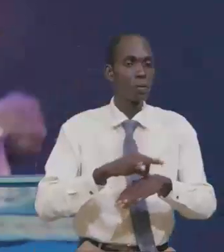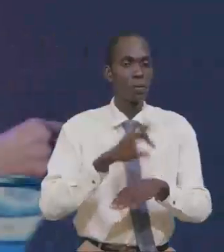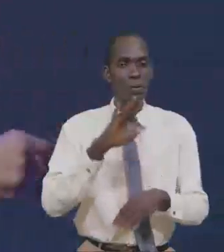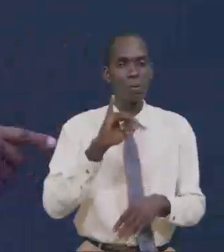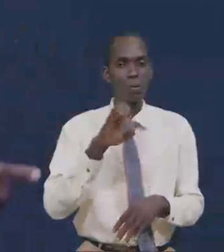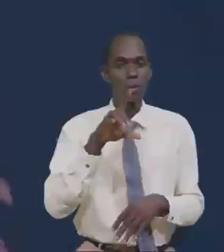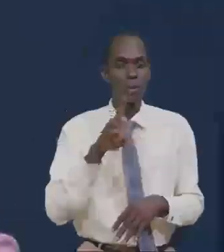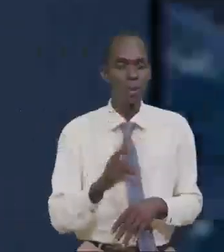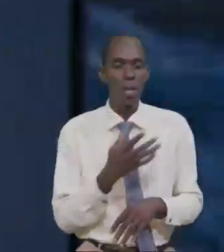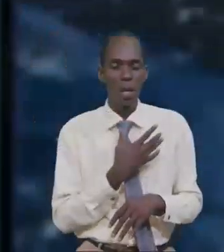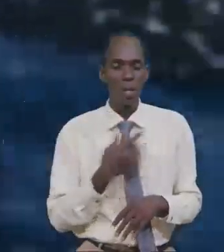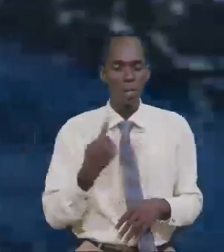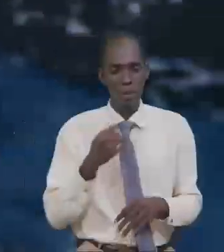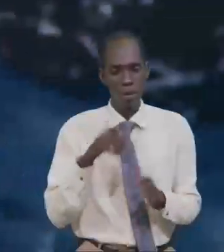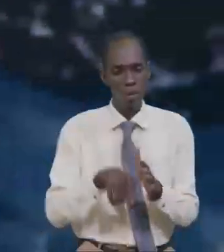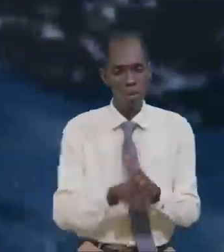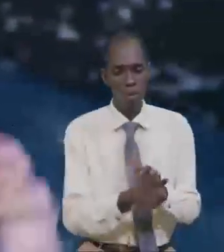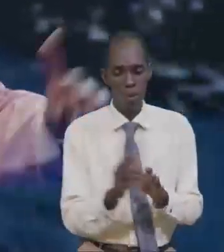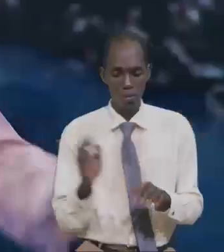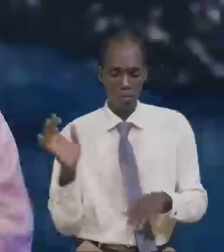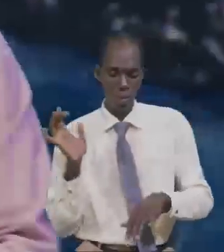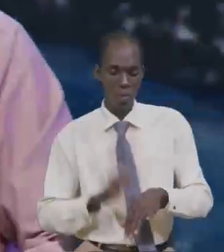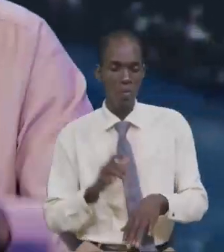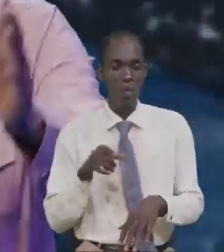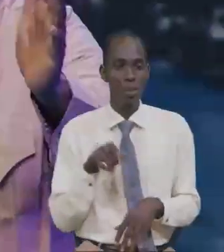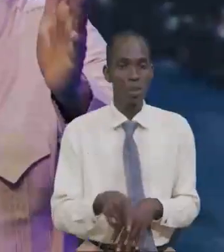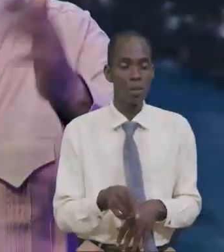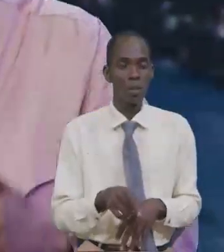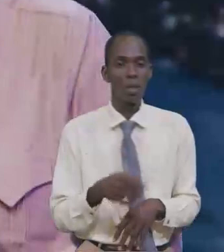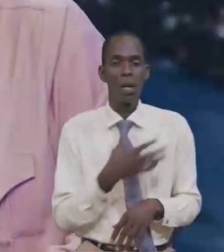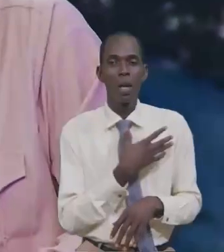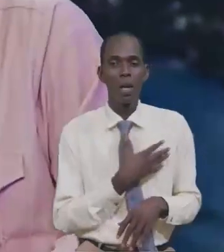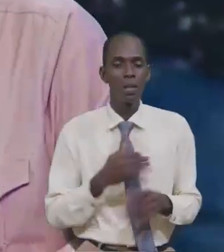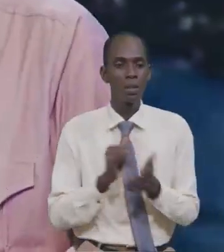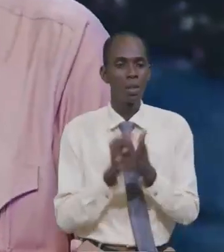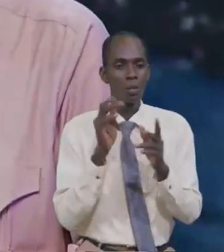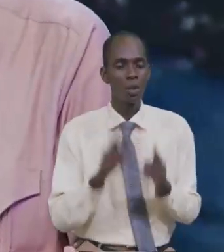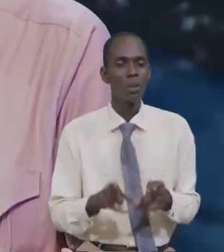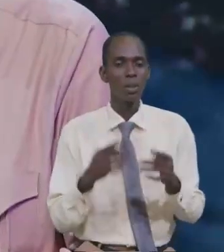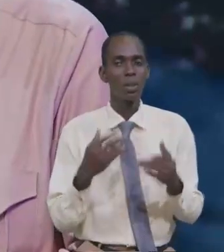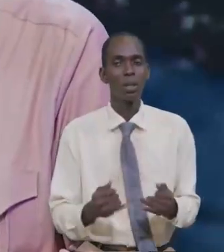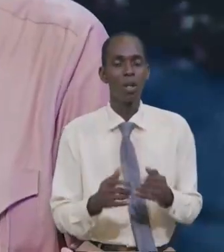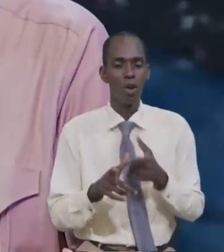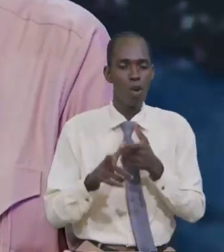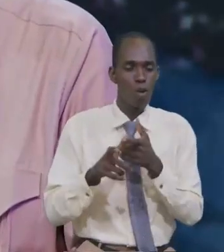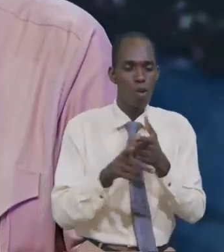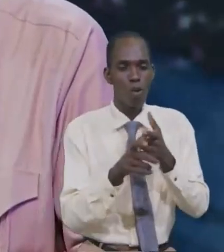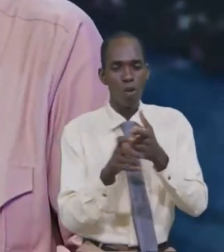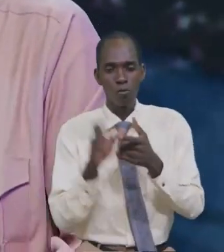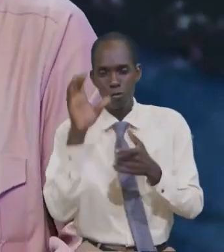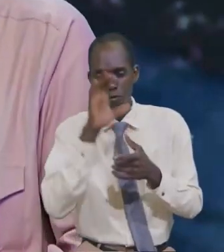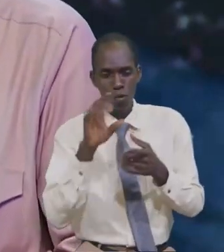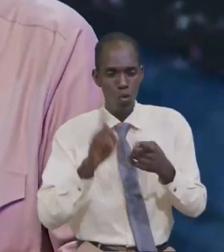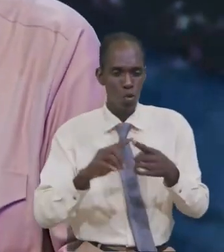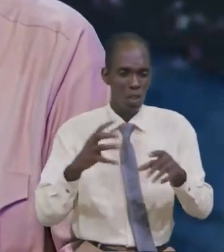after that snake. I want to kill the snake. I want to kill the snake. Meanwhile, the poison is going up his body.